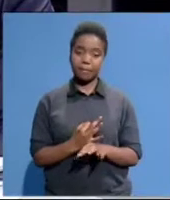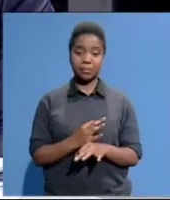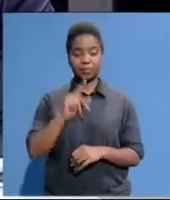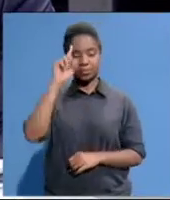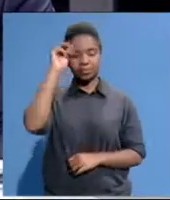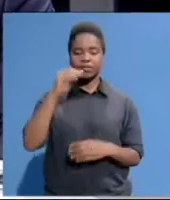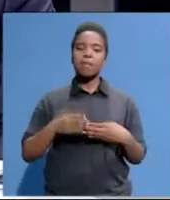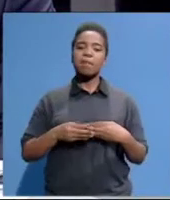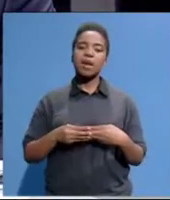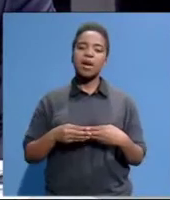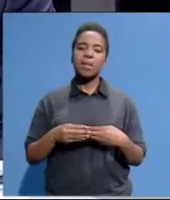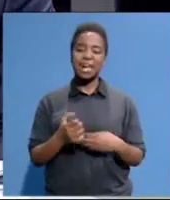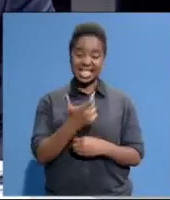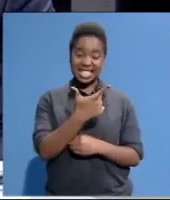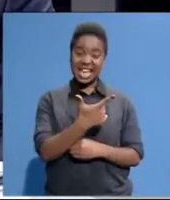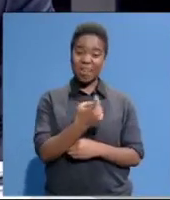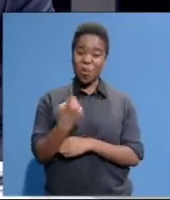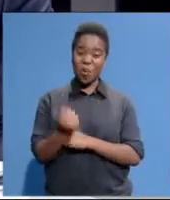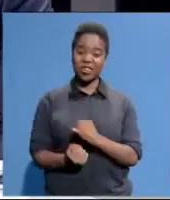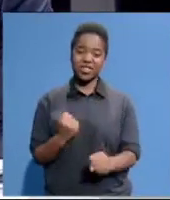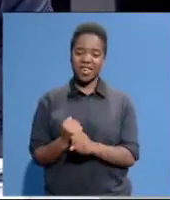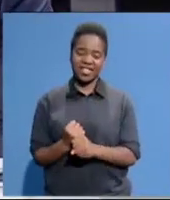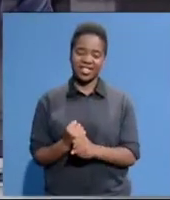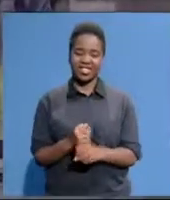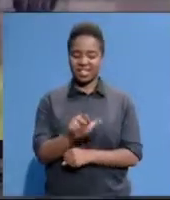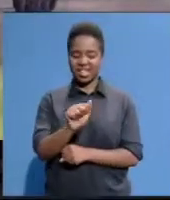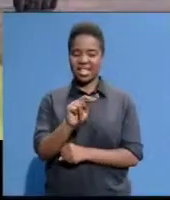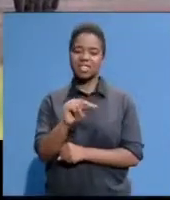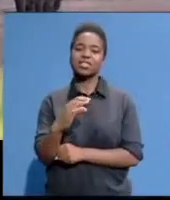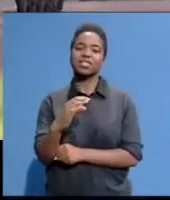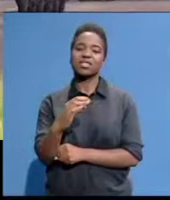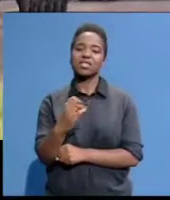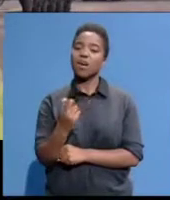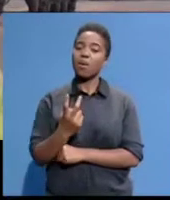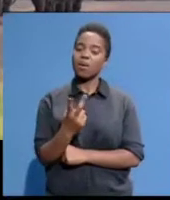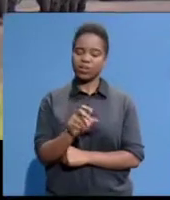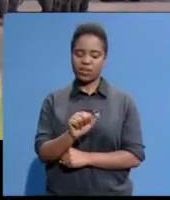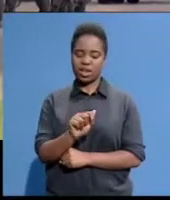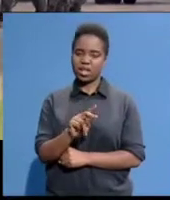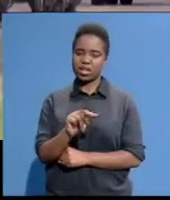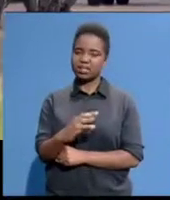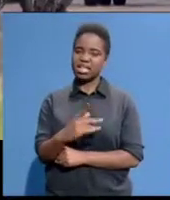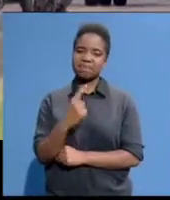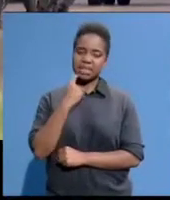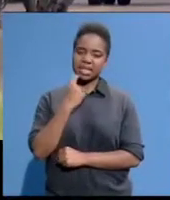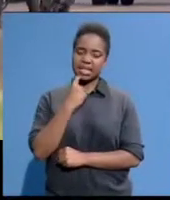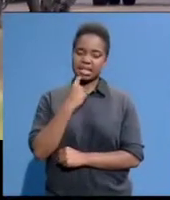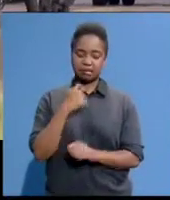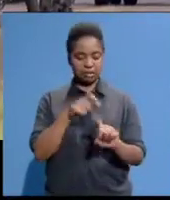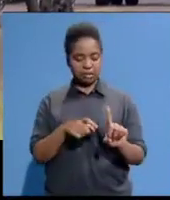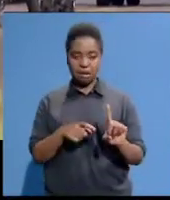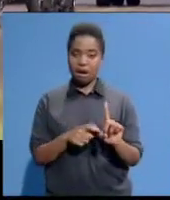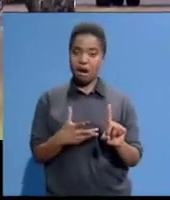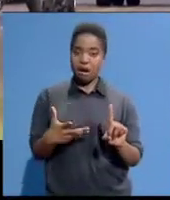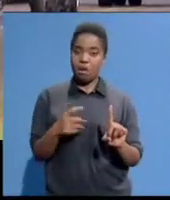National Congress for 71 years, and it must also be a very difficult time for the organization as they contemplate life without